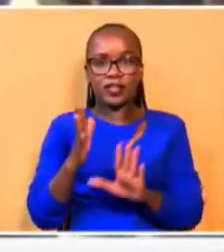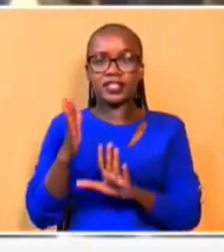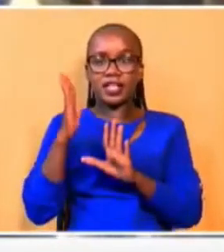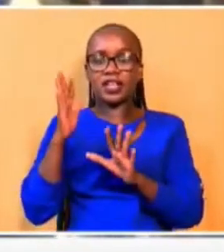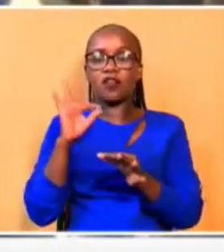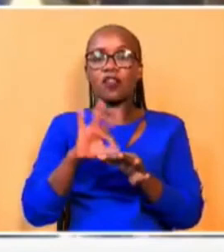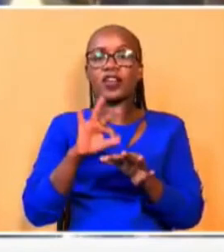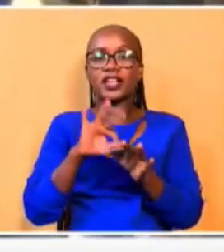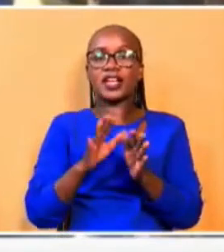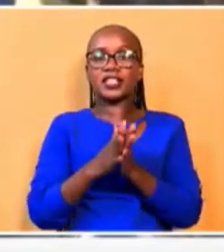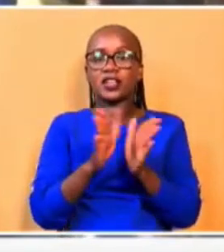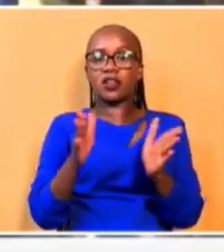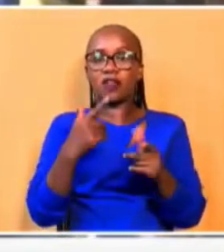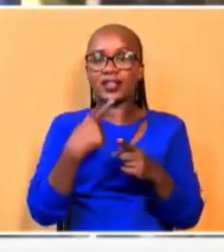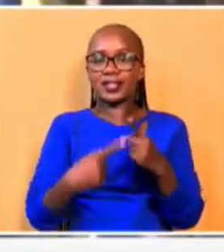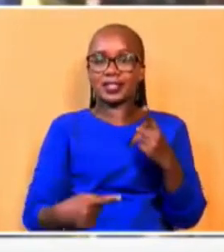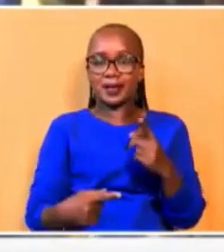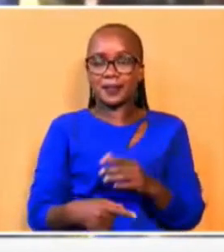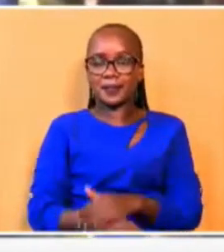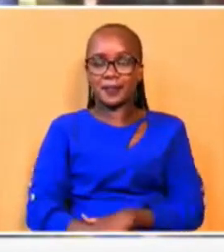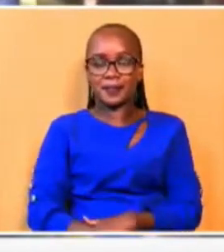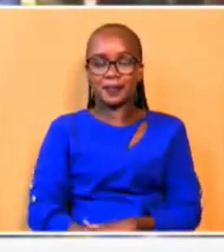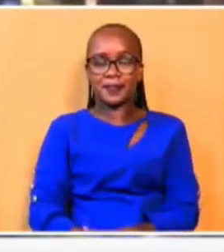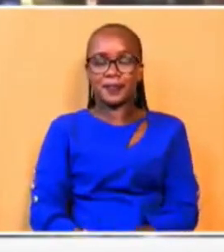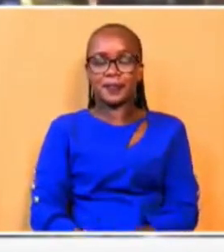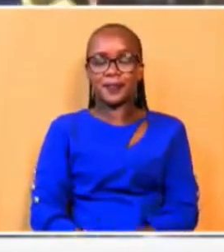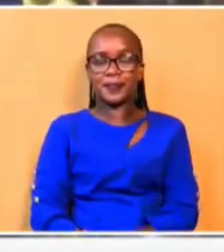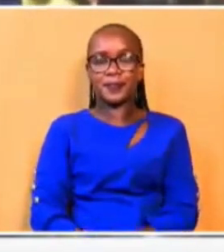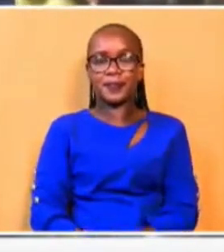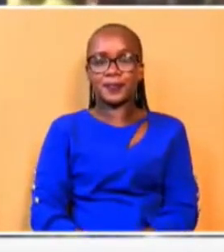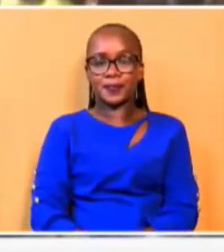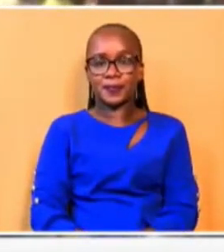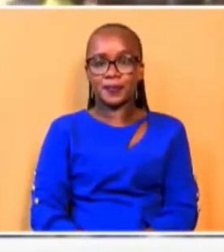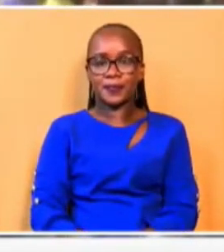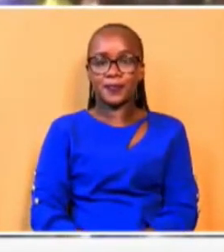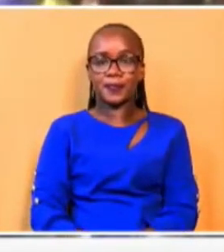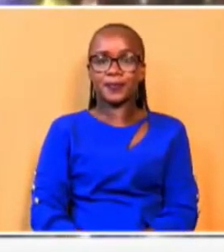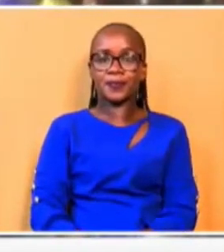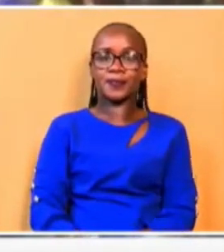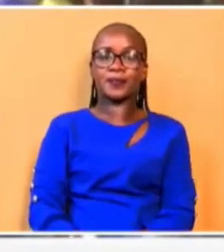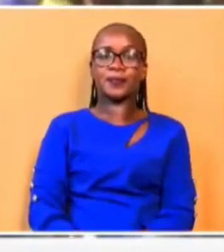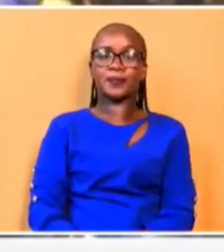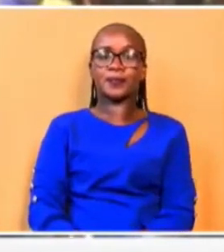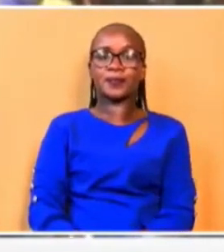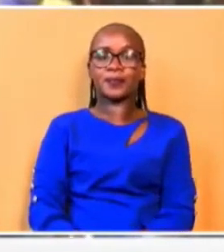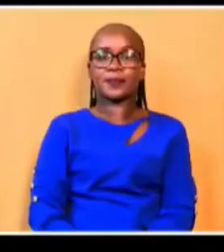uchaguzi mkuu wa mwaka huu. Nikiripotia Mwele wa Kak, mimi ni Dennis Munene.